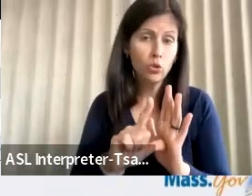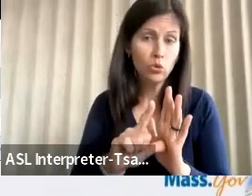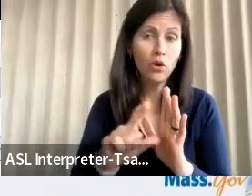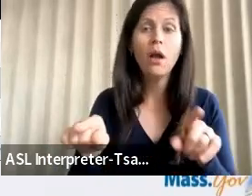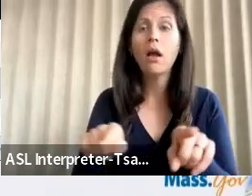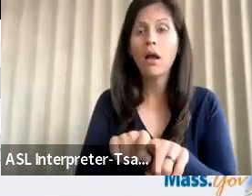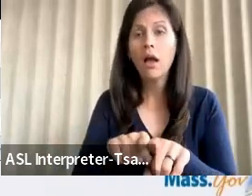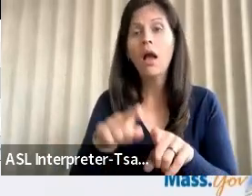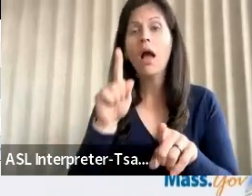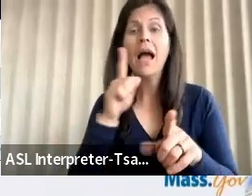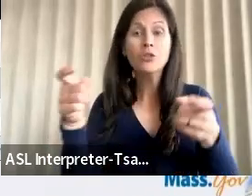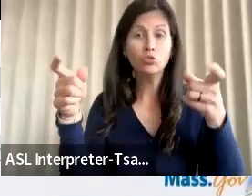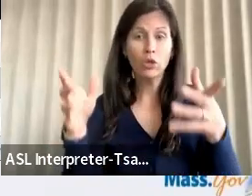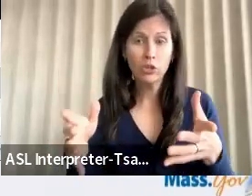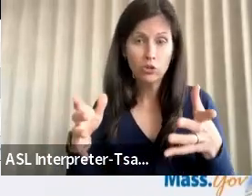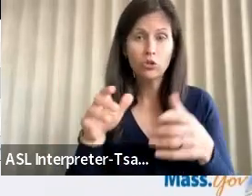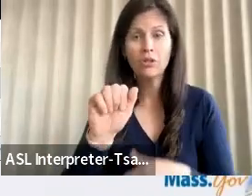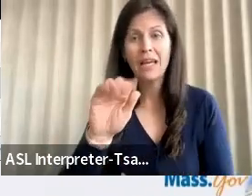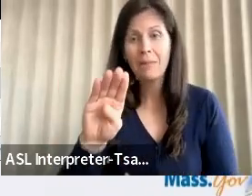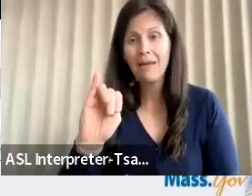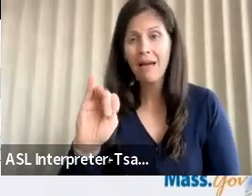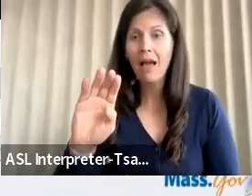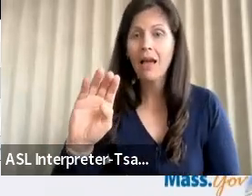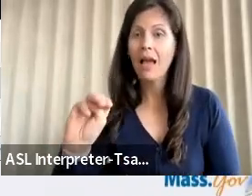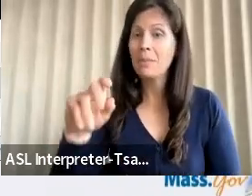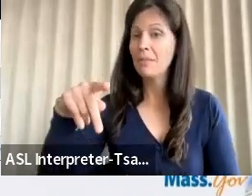ABI-MFP Director.